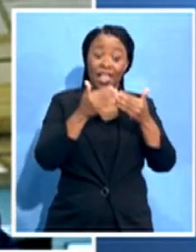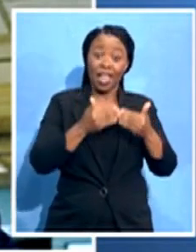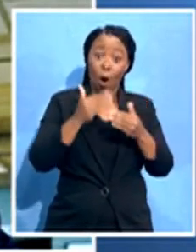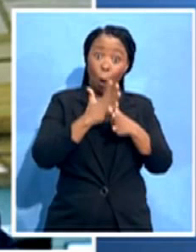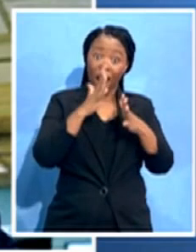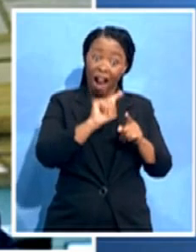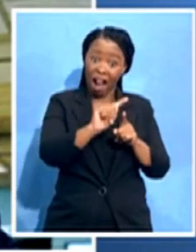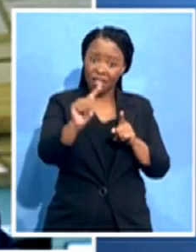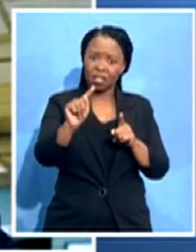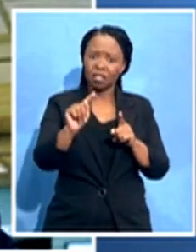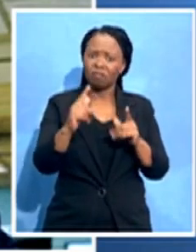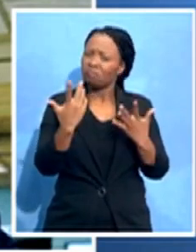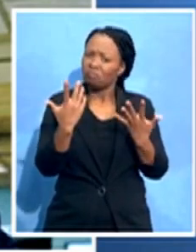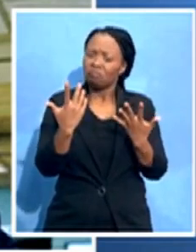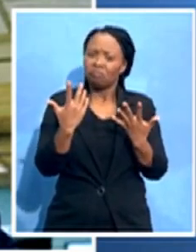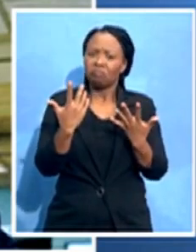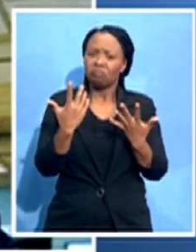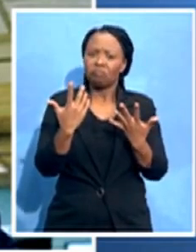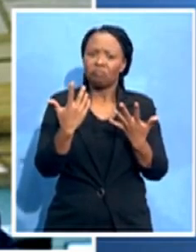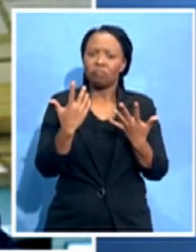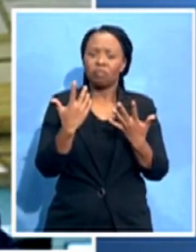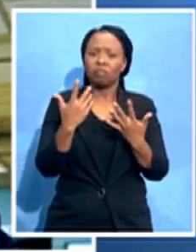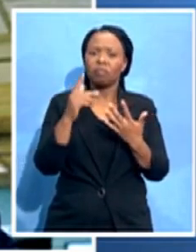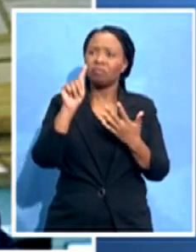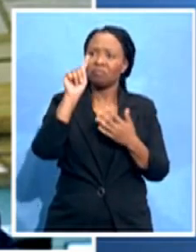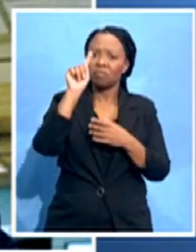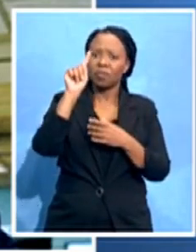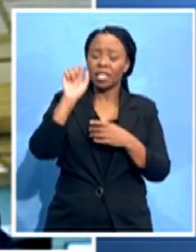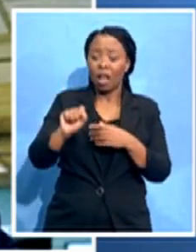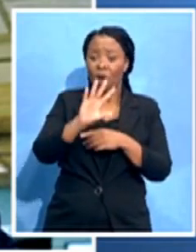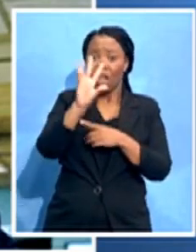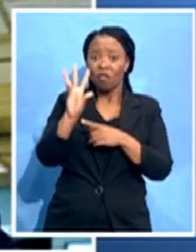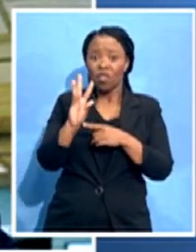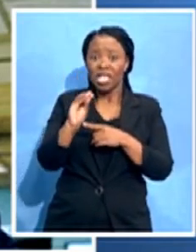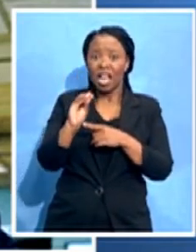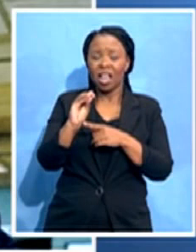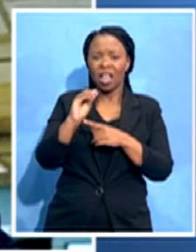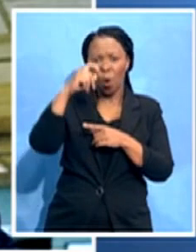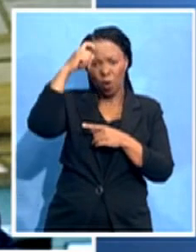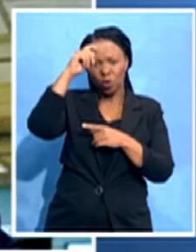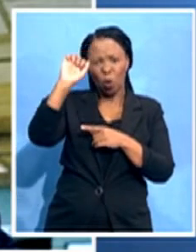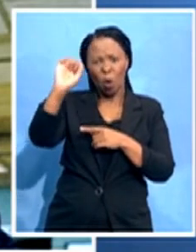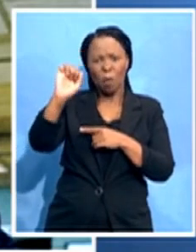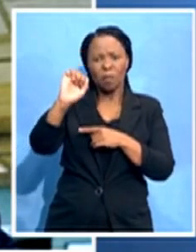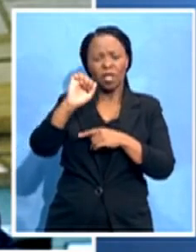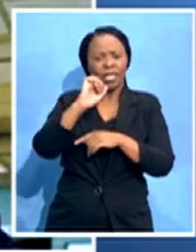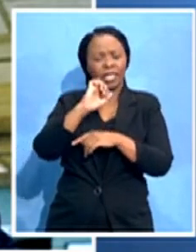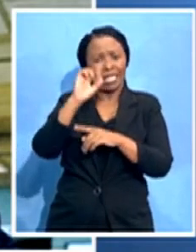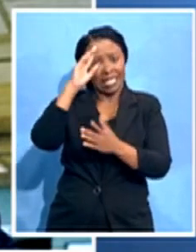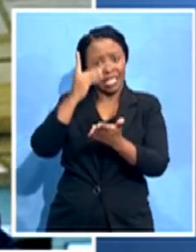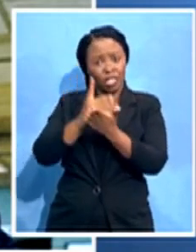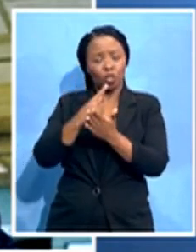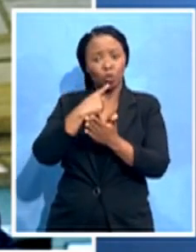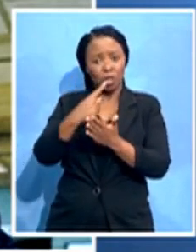the wisdom of South Africa taking a decision to vaccinate frontline workers with the Johnson & Johnson